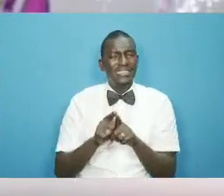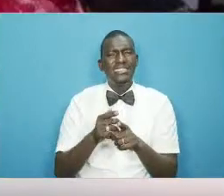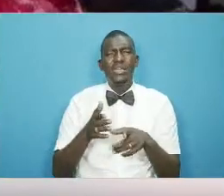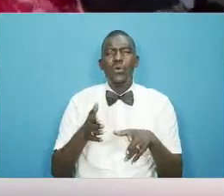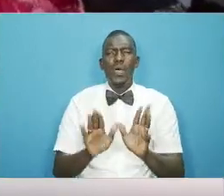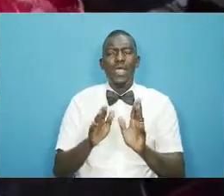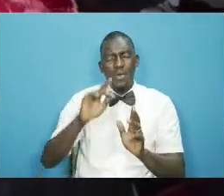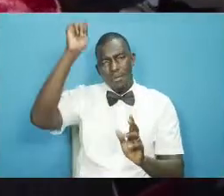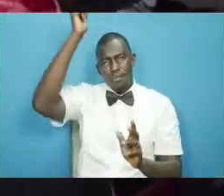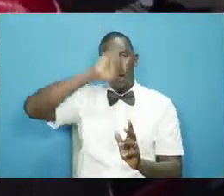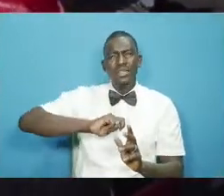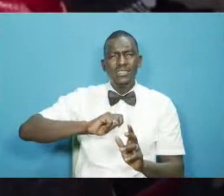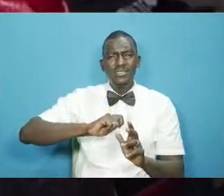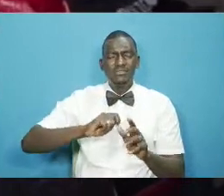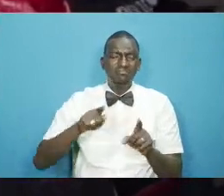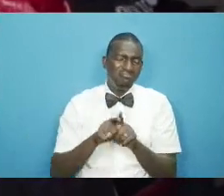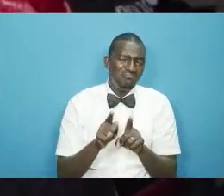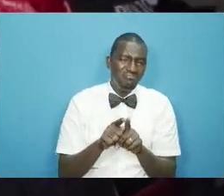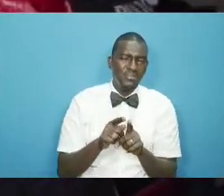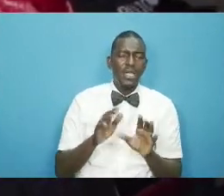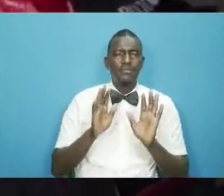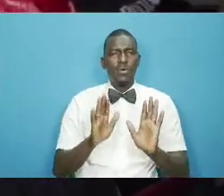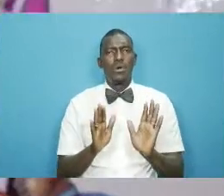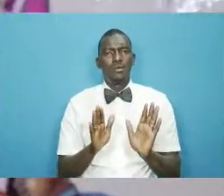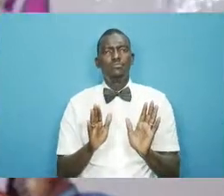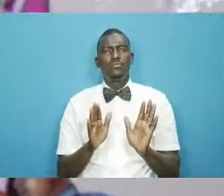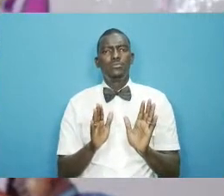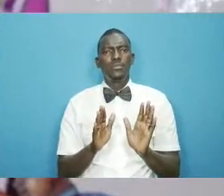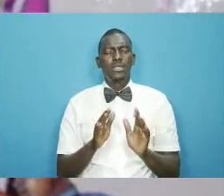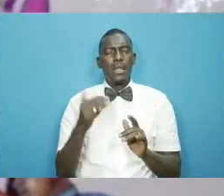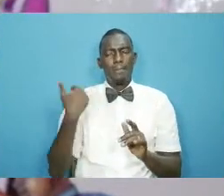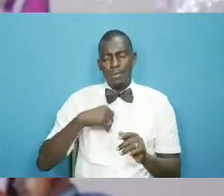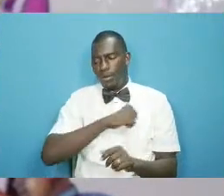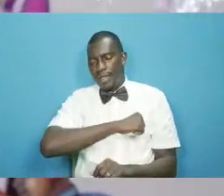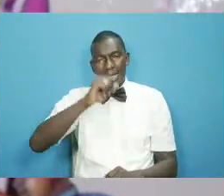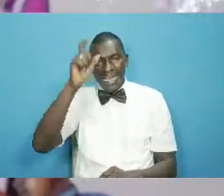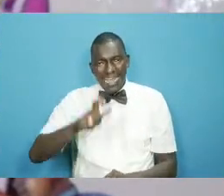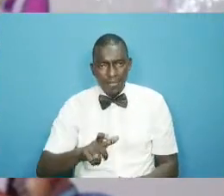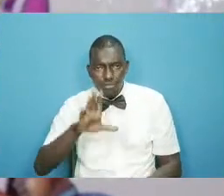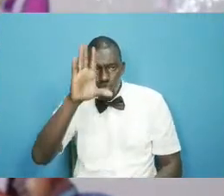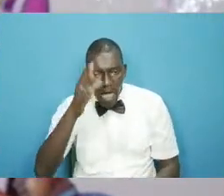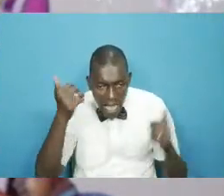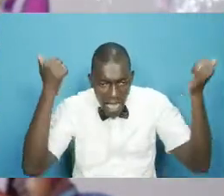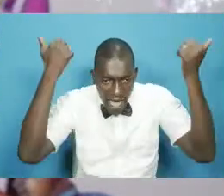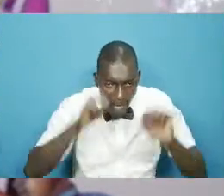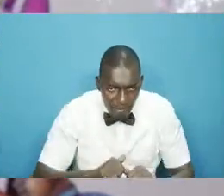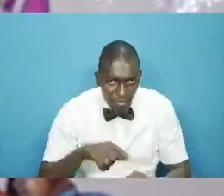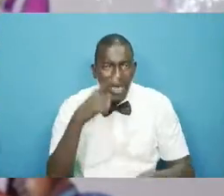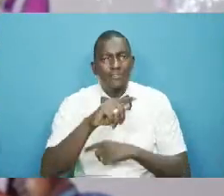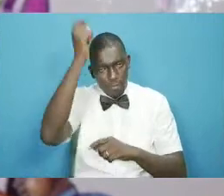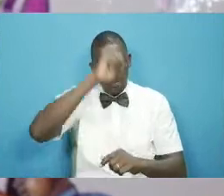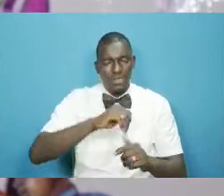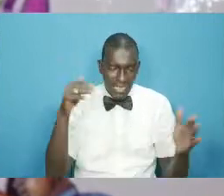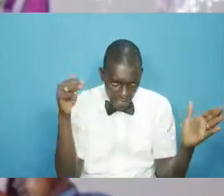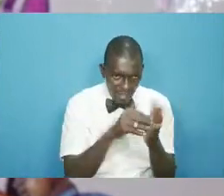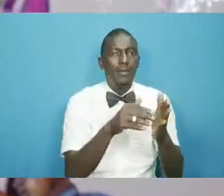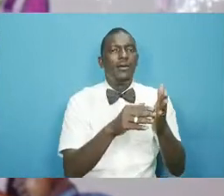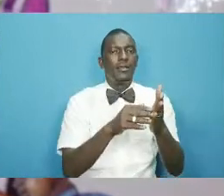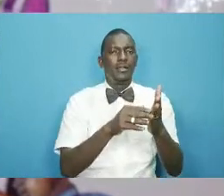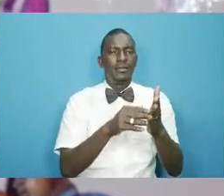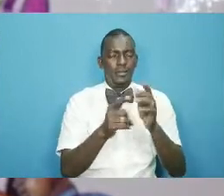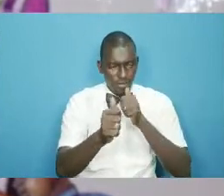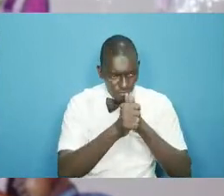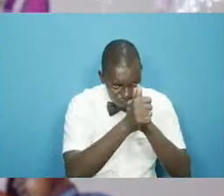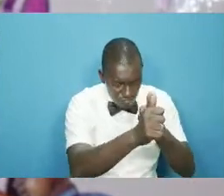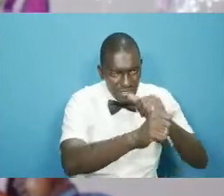method is to wait for crime to be committed, and then the police will go